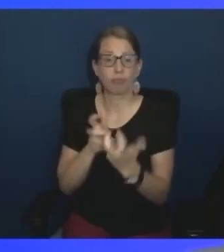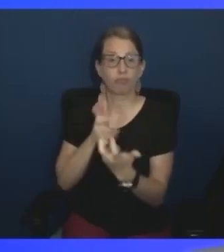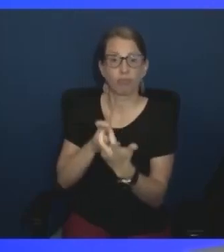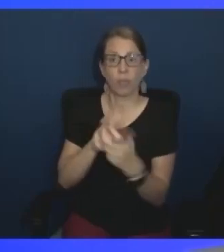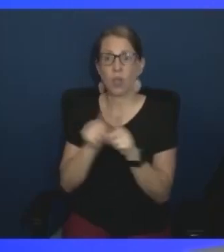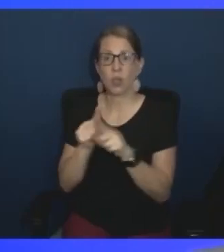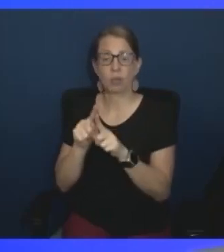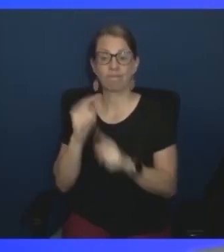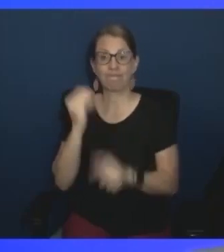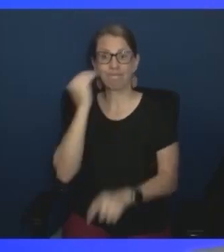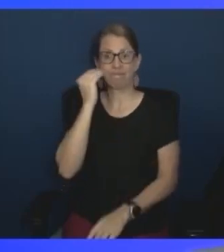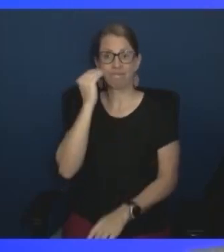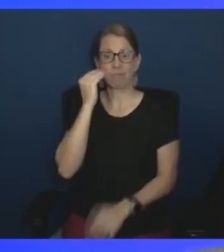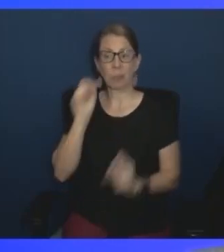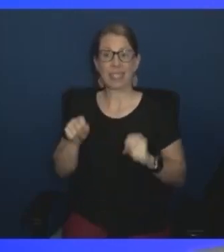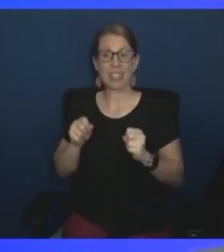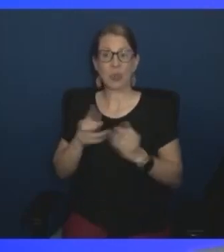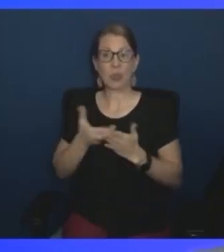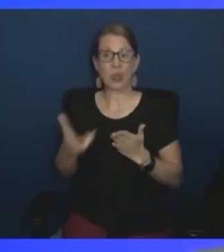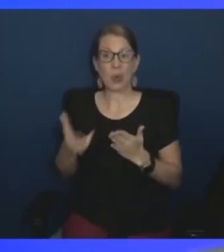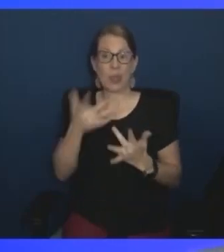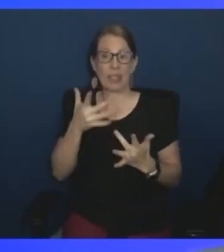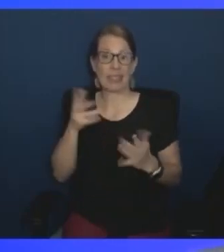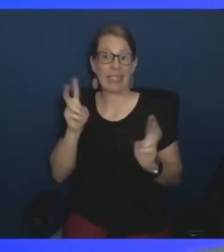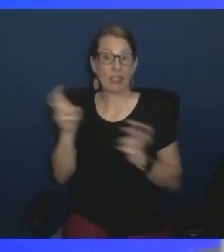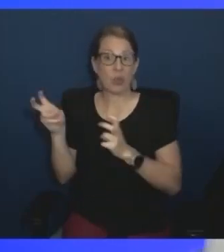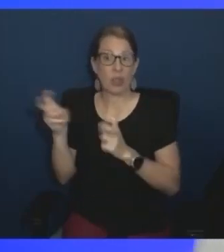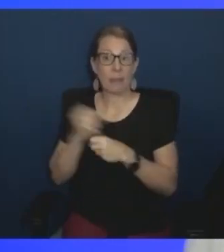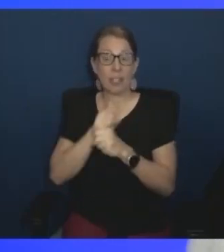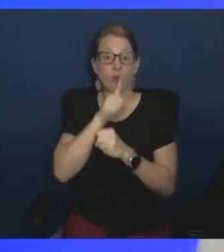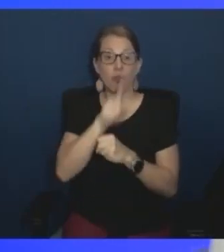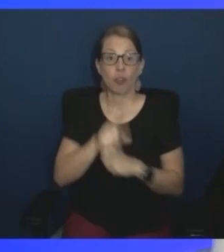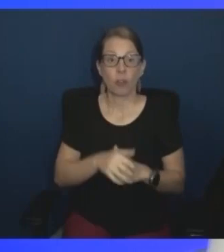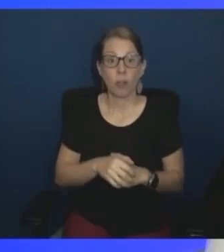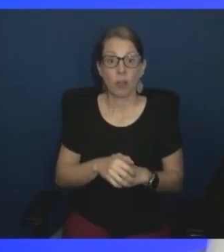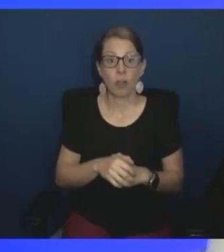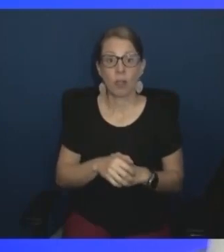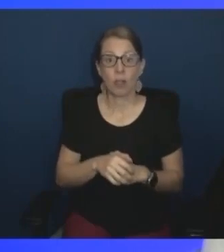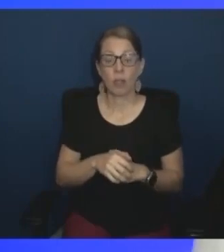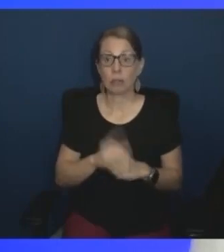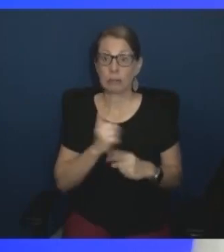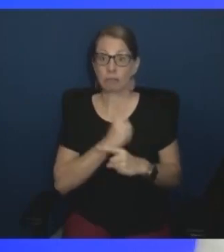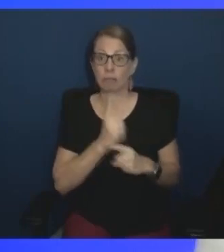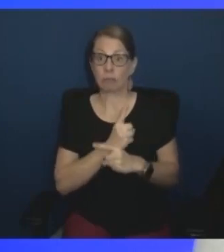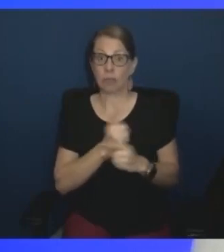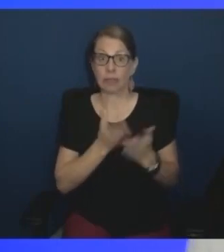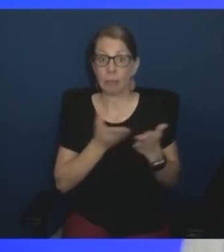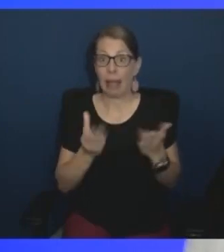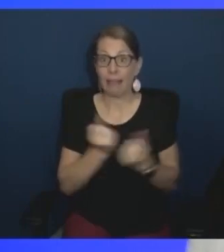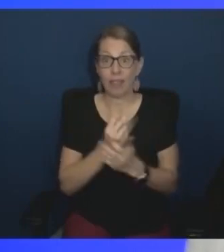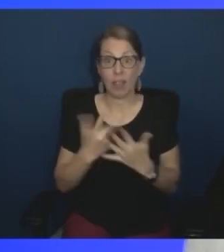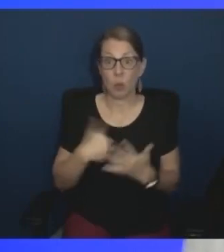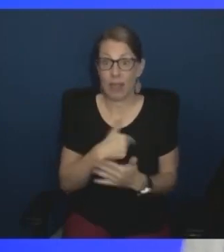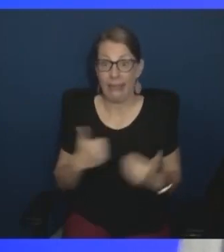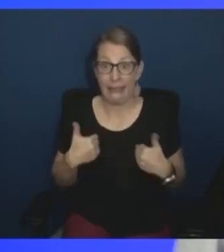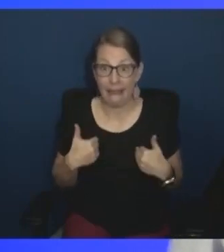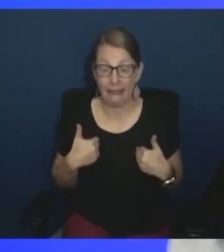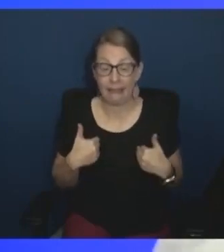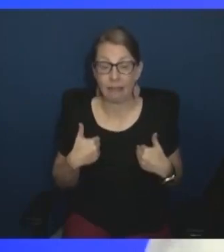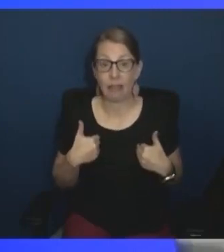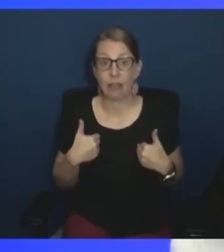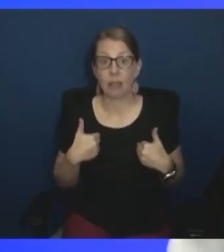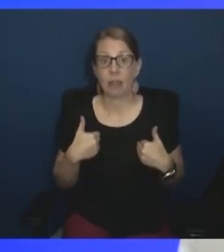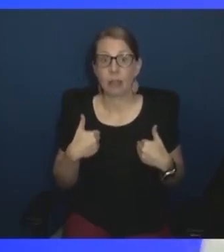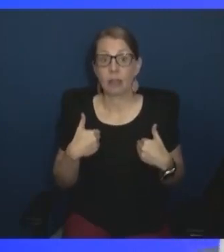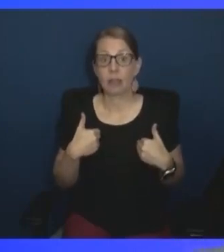potential resource issues, to make sure that we're keeping appropriate supplies of everything that we have on hand, that we're